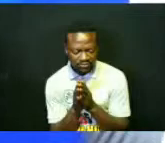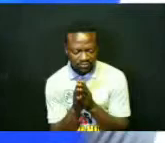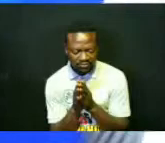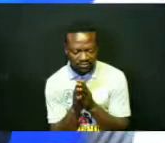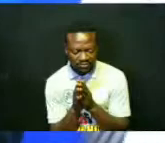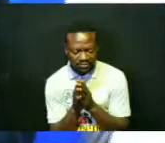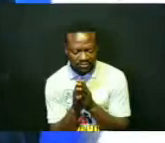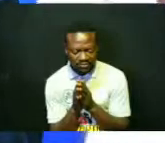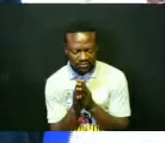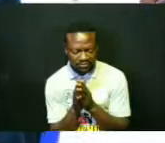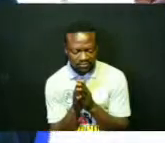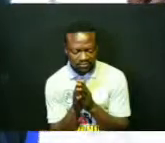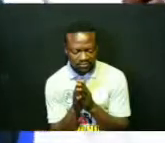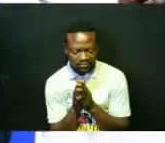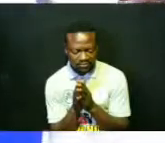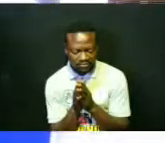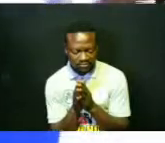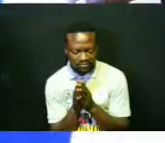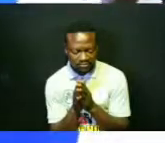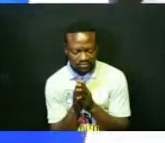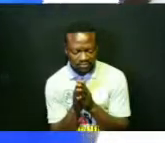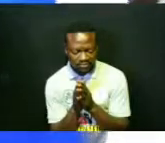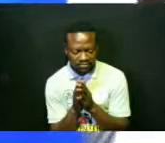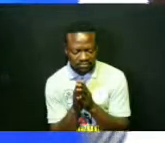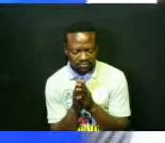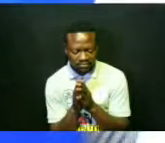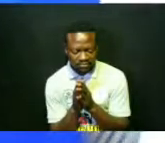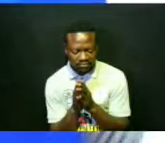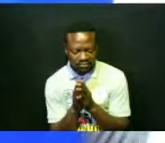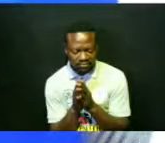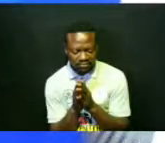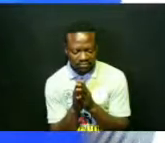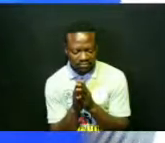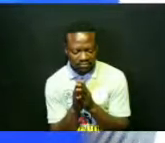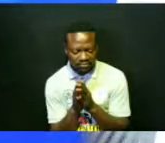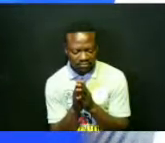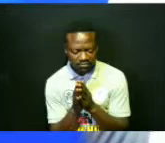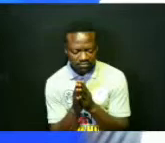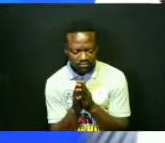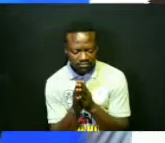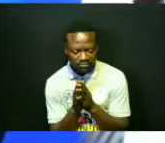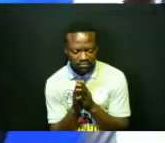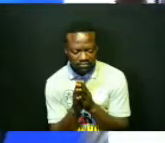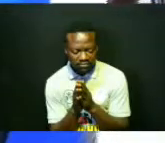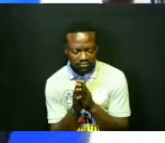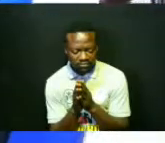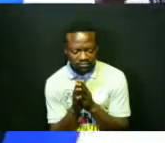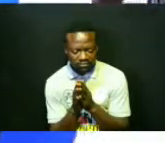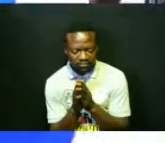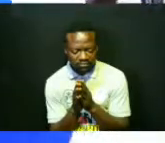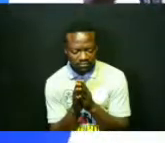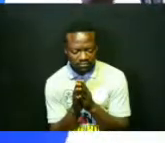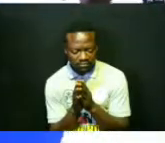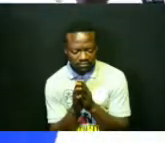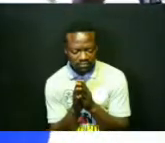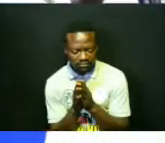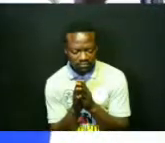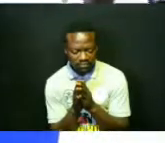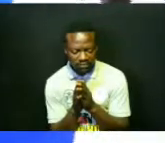When I said without any scripture back, the Holy Spirit said, go to Romans chapter 5, verse 17.